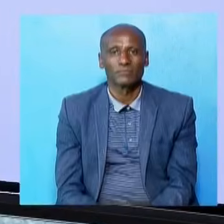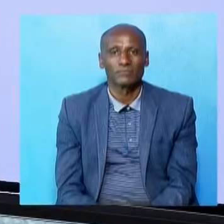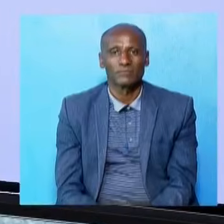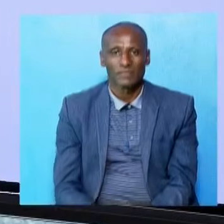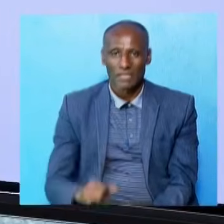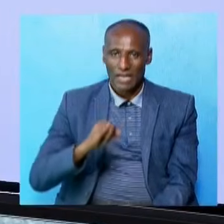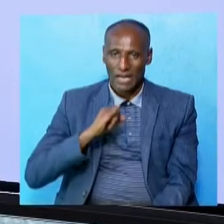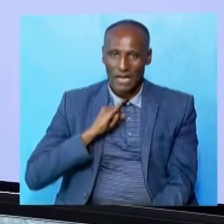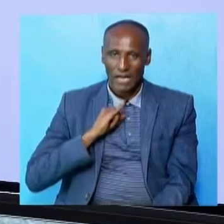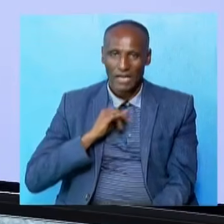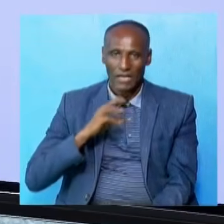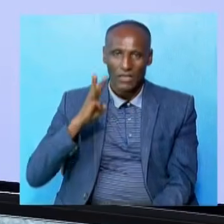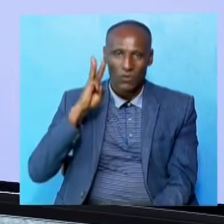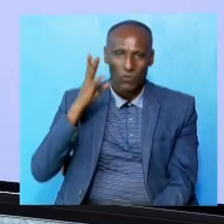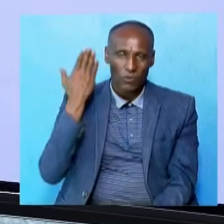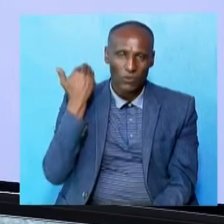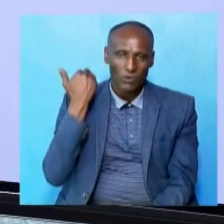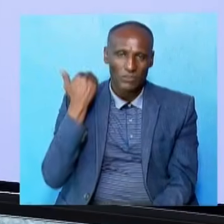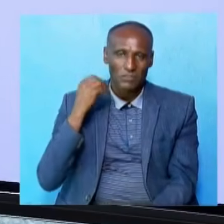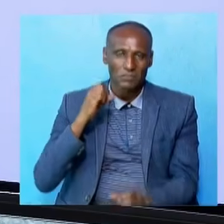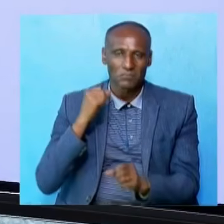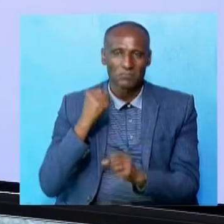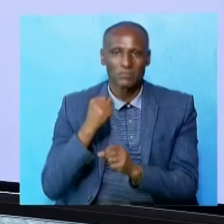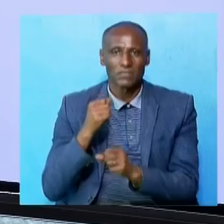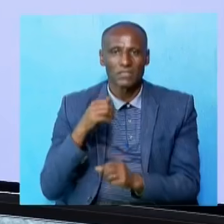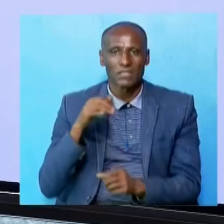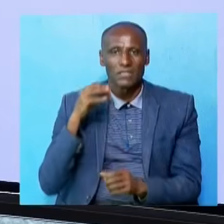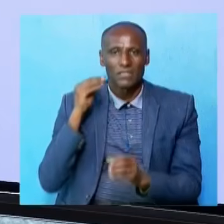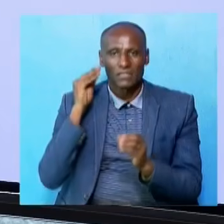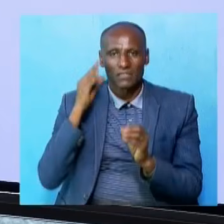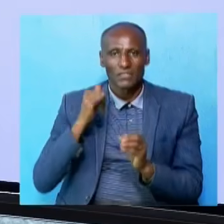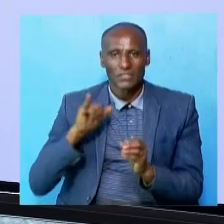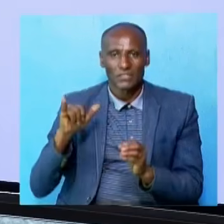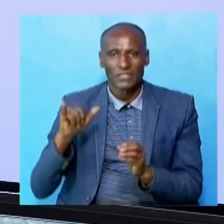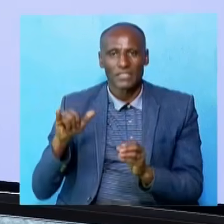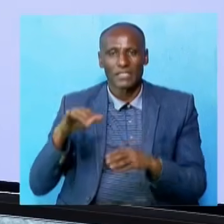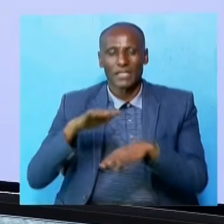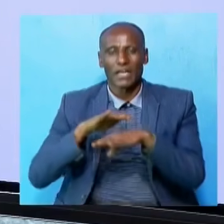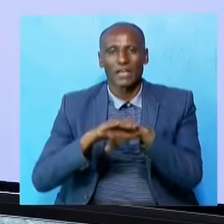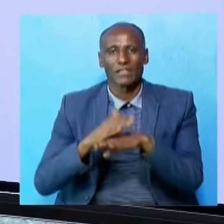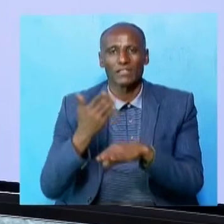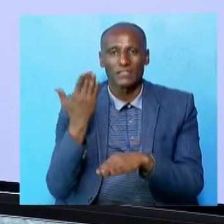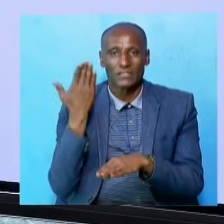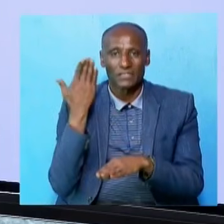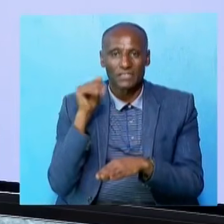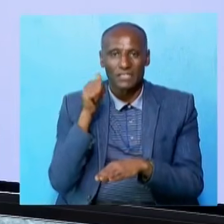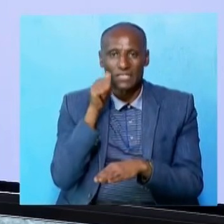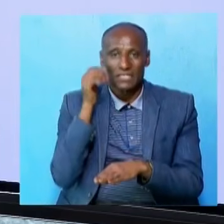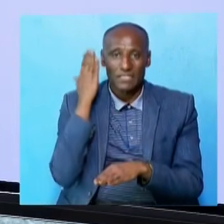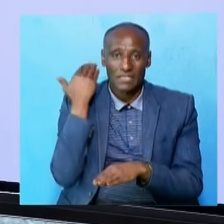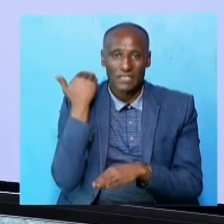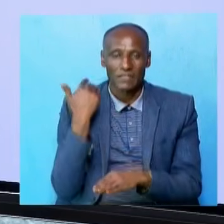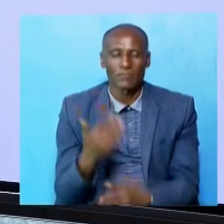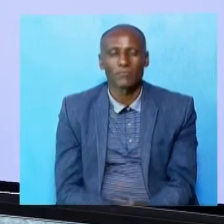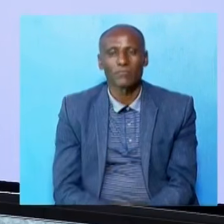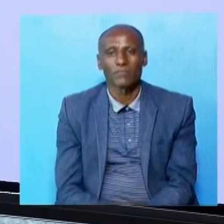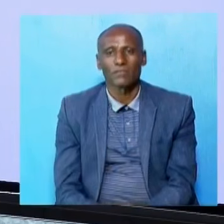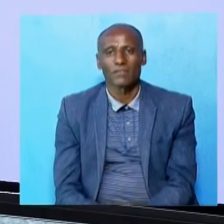I was teaching English yesterday. Now look at the structure. What did I say?